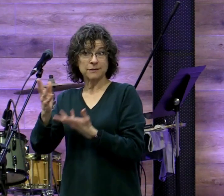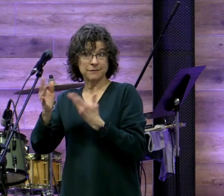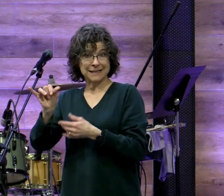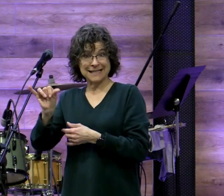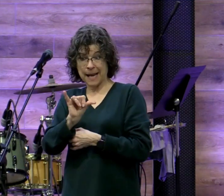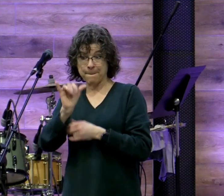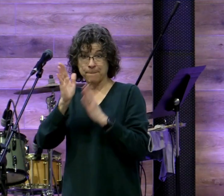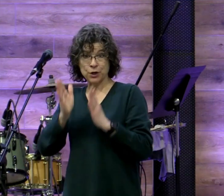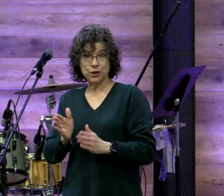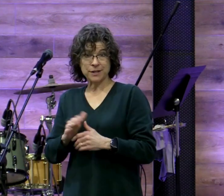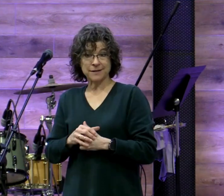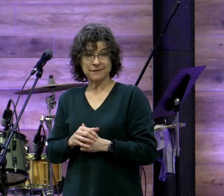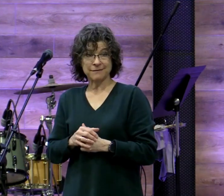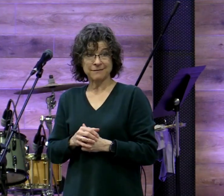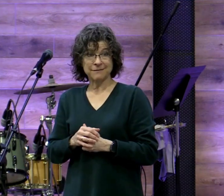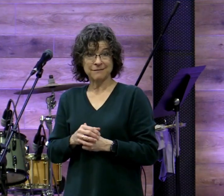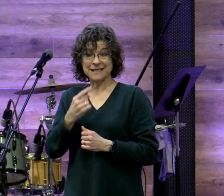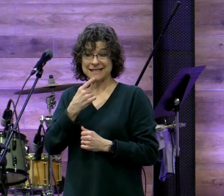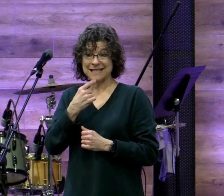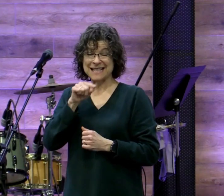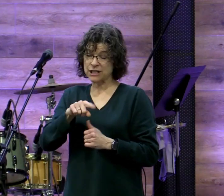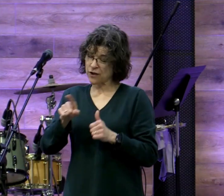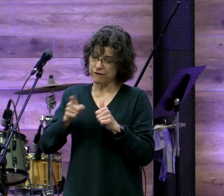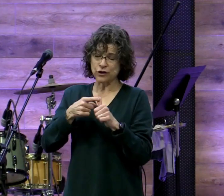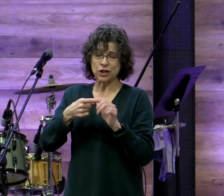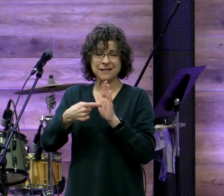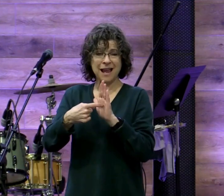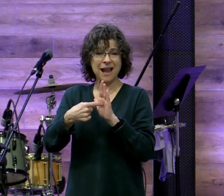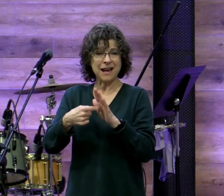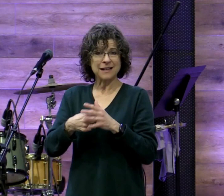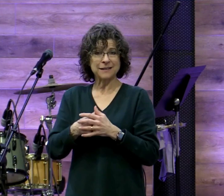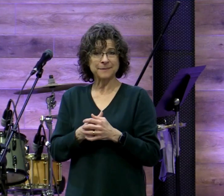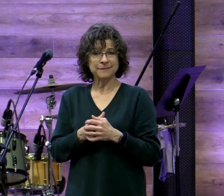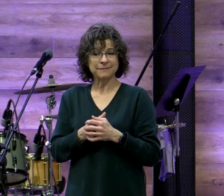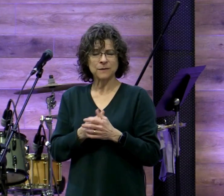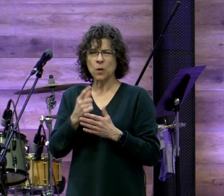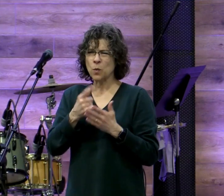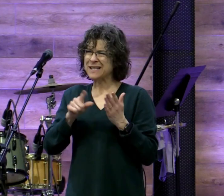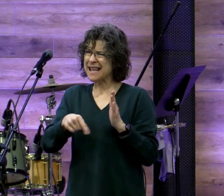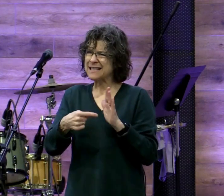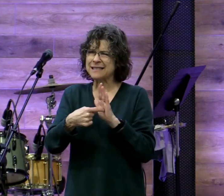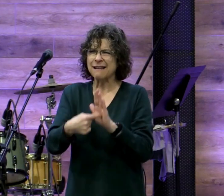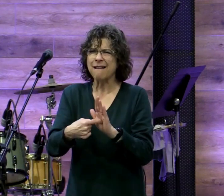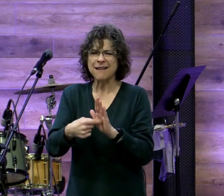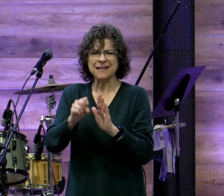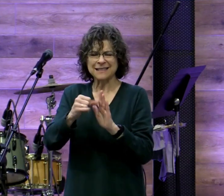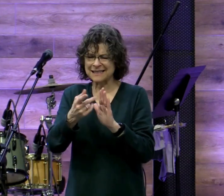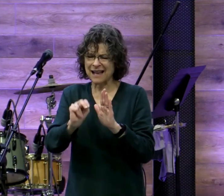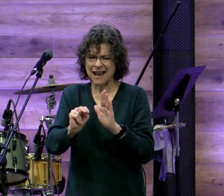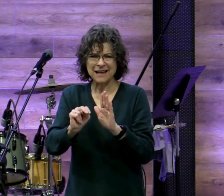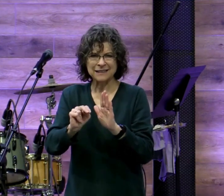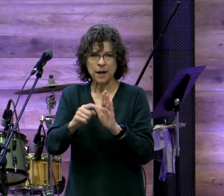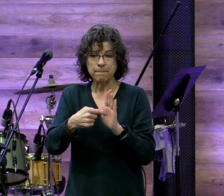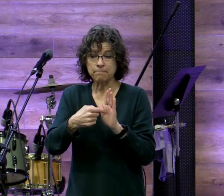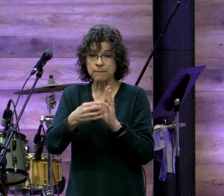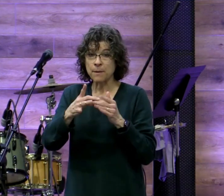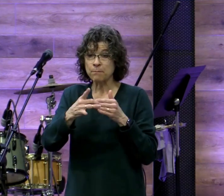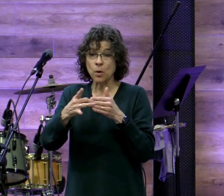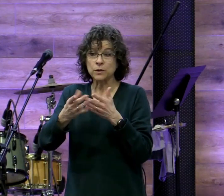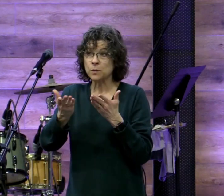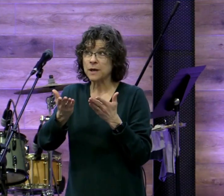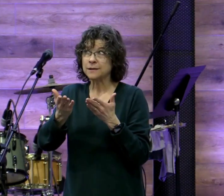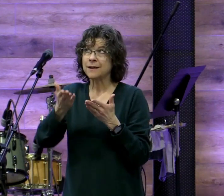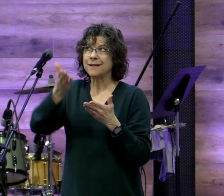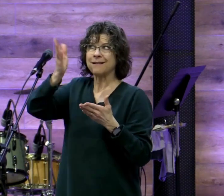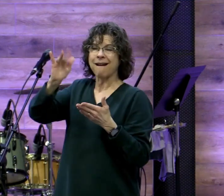declares this to be the very first sign in Jesus' ministry. What is that sign pointing to, if not God being the true